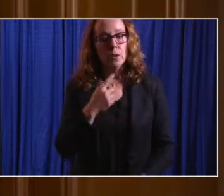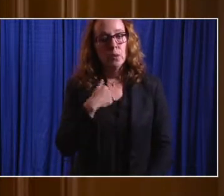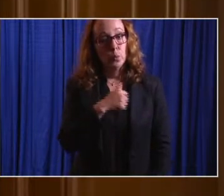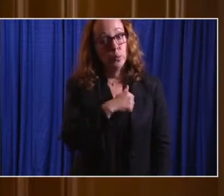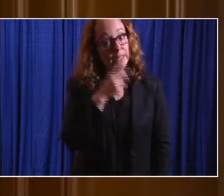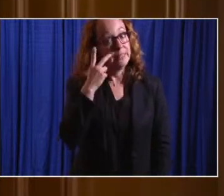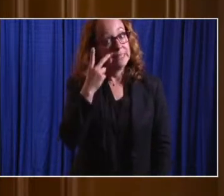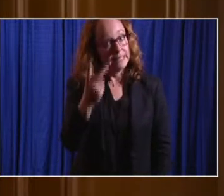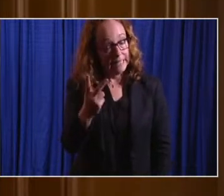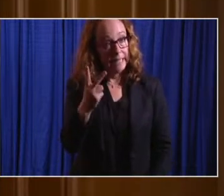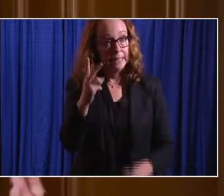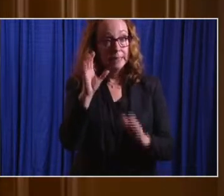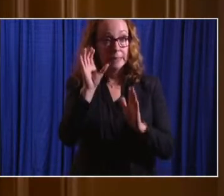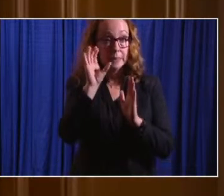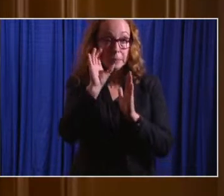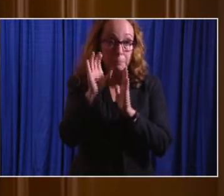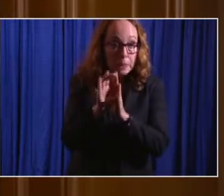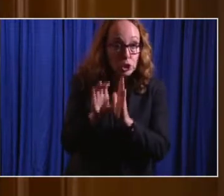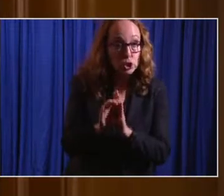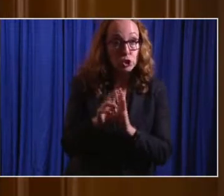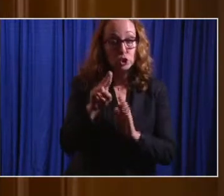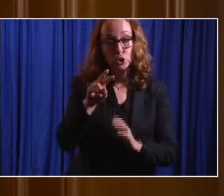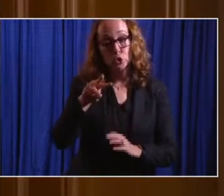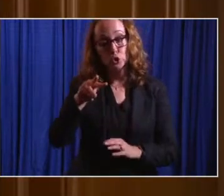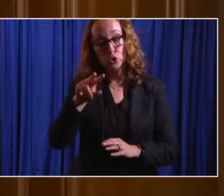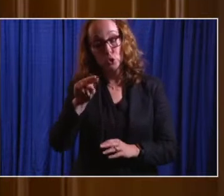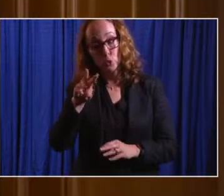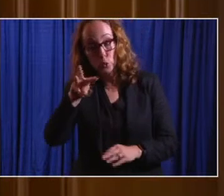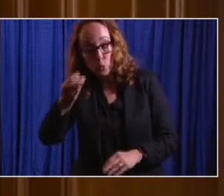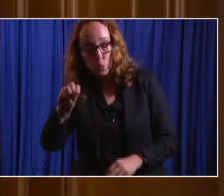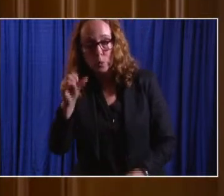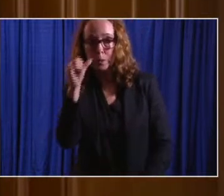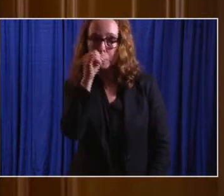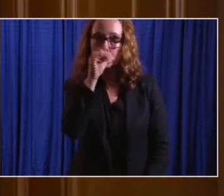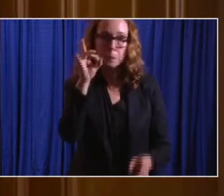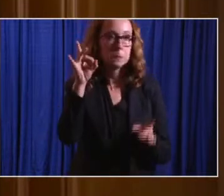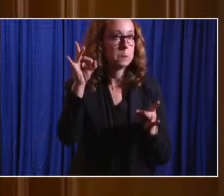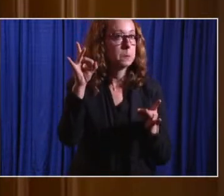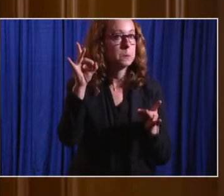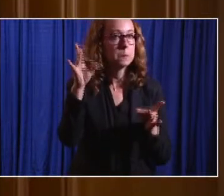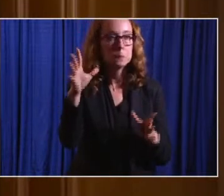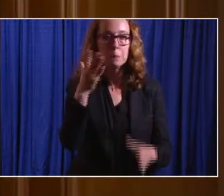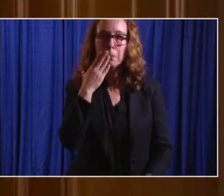bad. I don't know if I can compare one to the other, but what we're seeing out of India is just gut-wrenching.